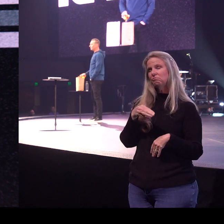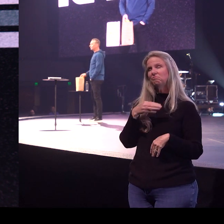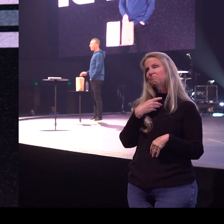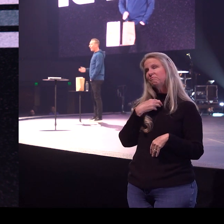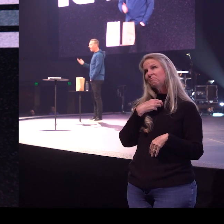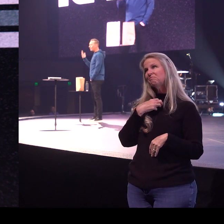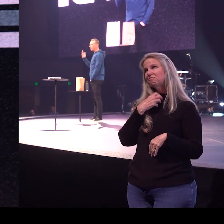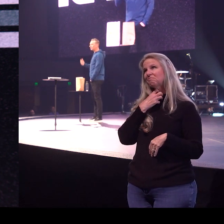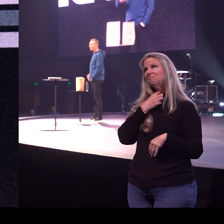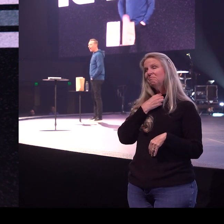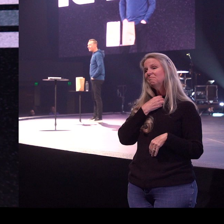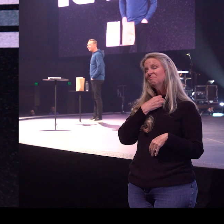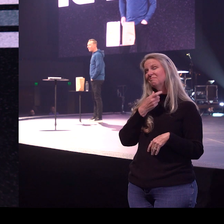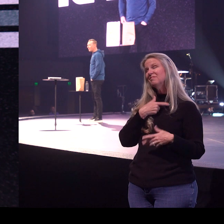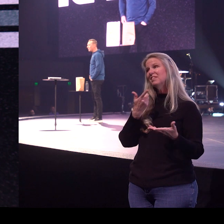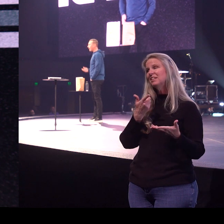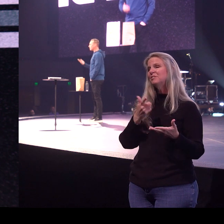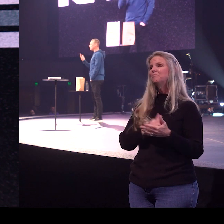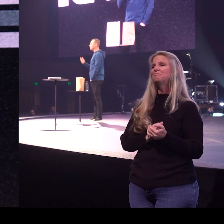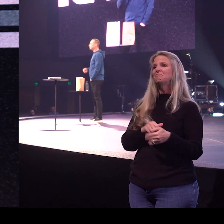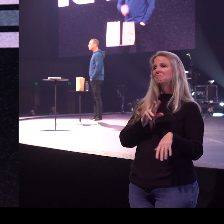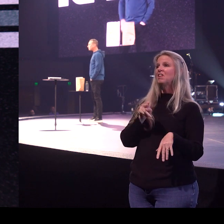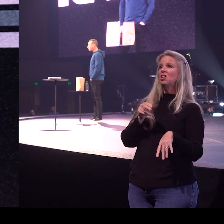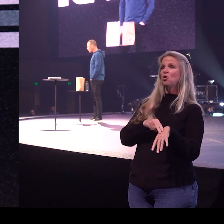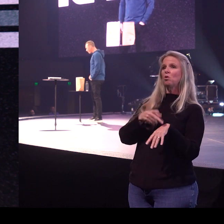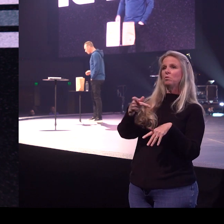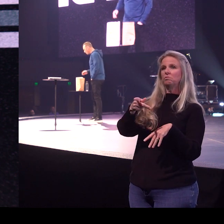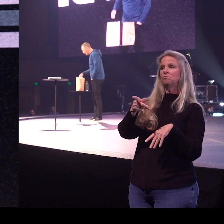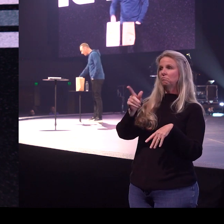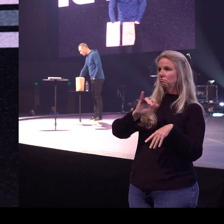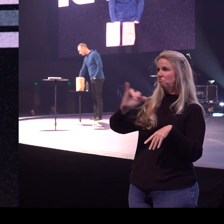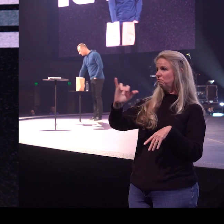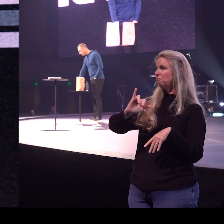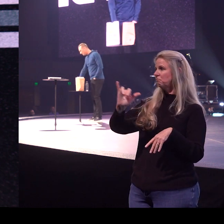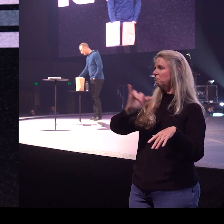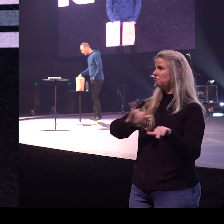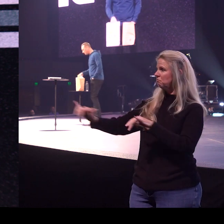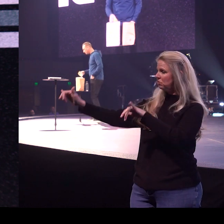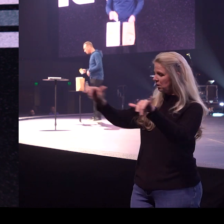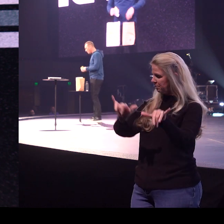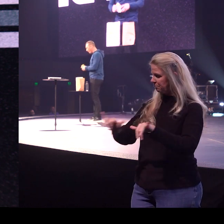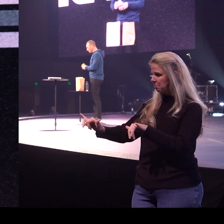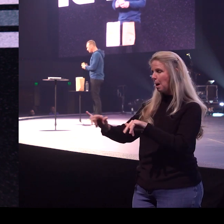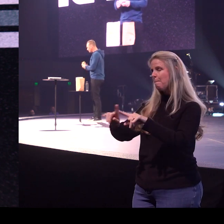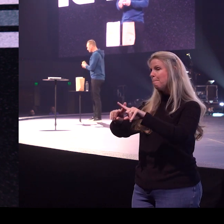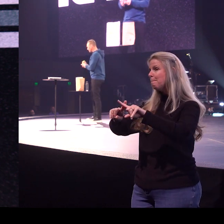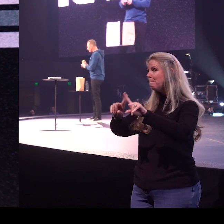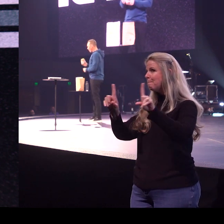yeah, I had one, right? You have too. But